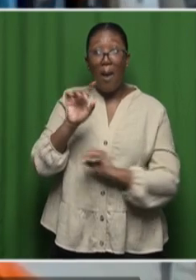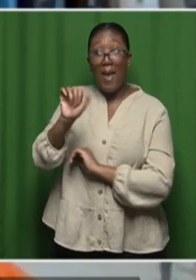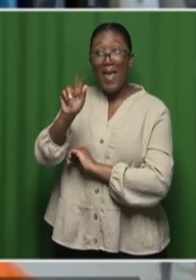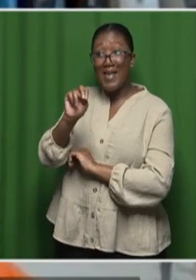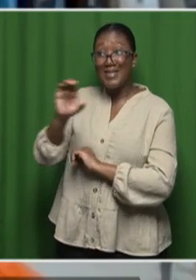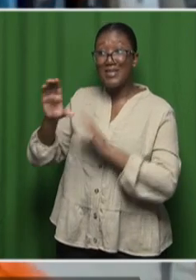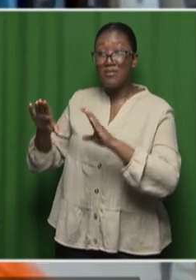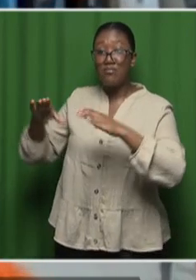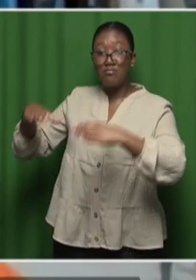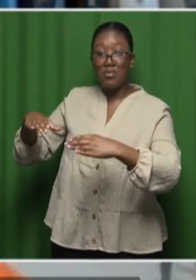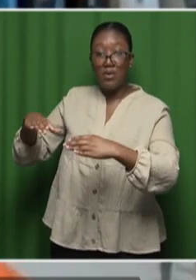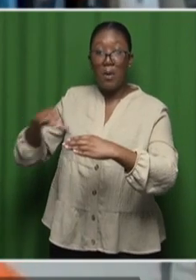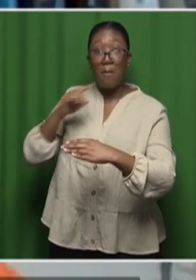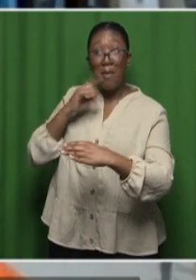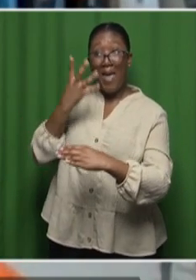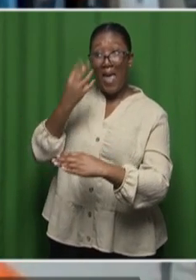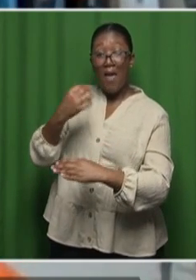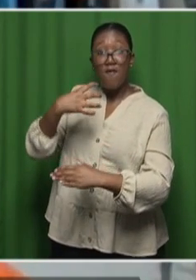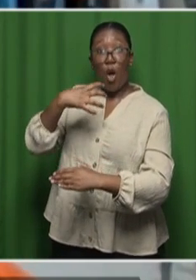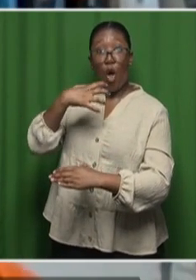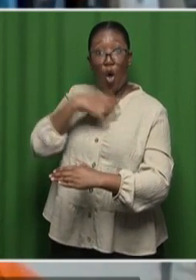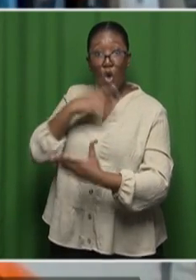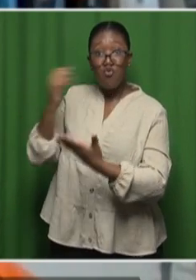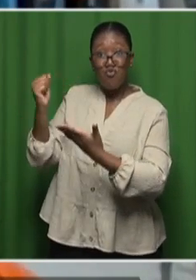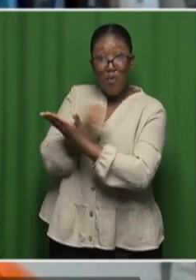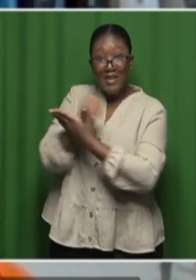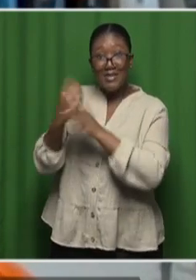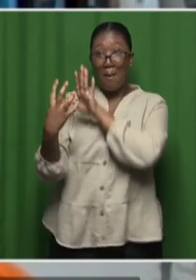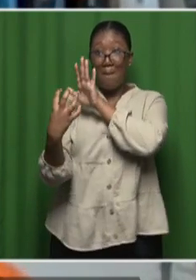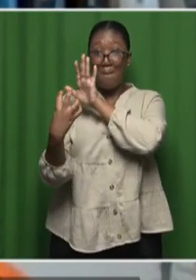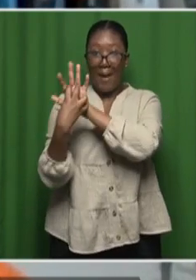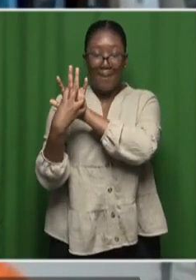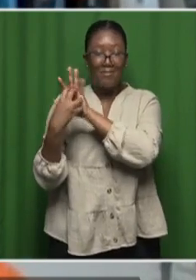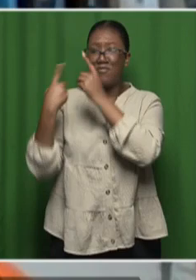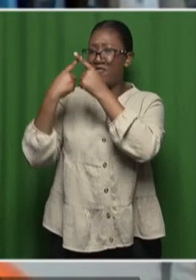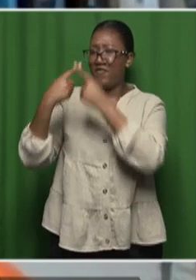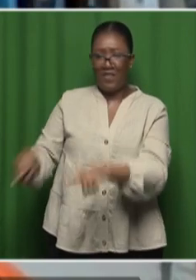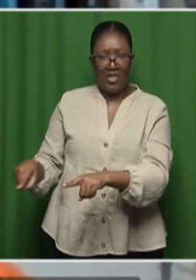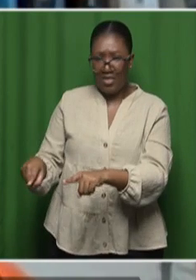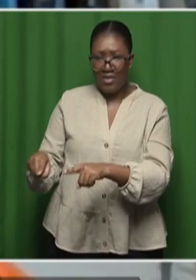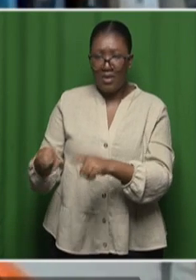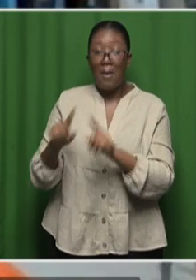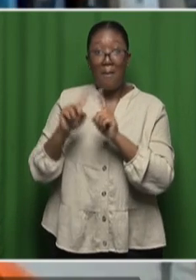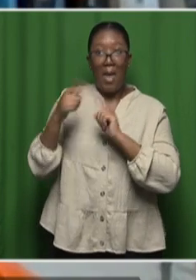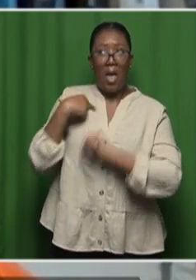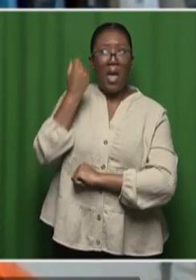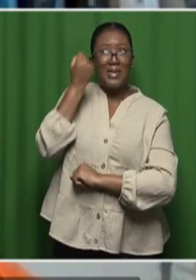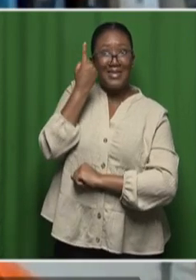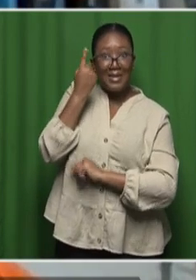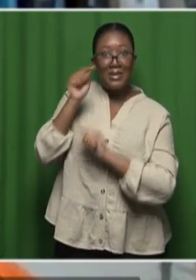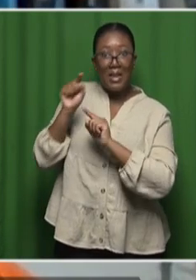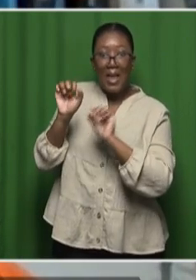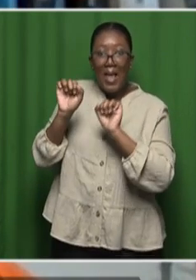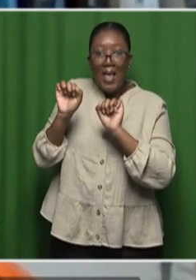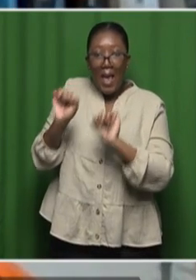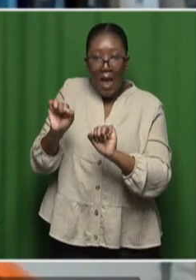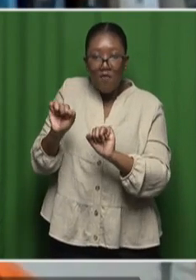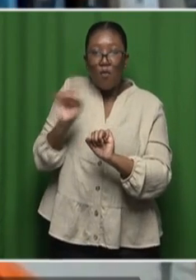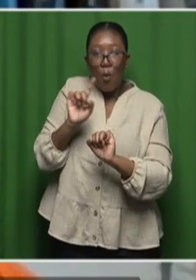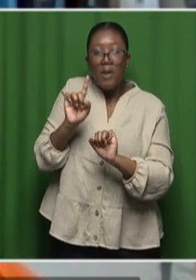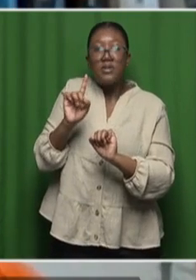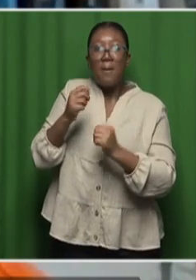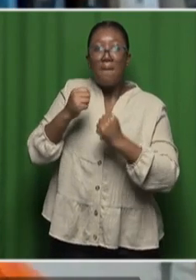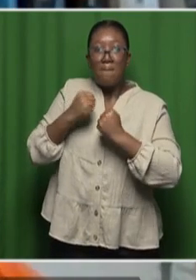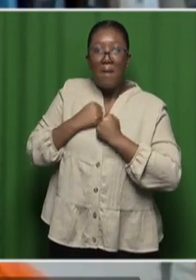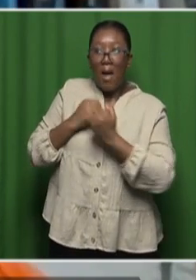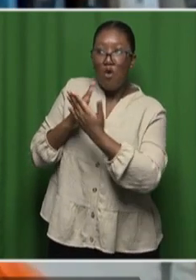ANC does not have a registered trademark, but I do understand that they obviously have common law rights